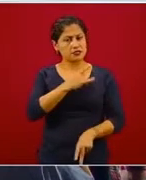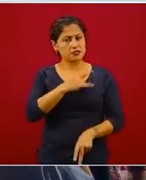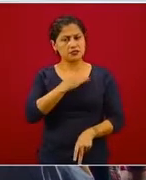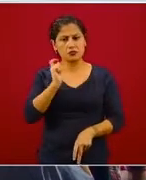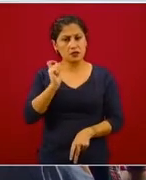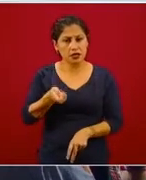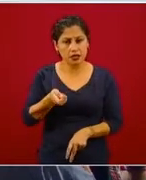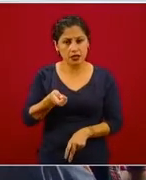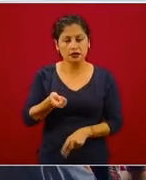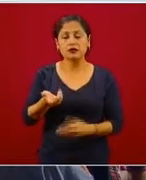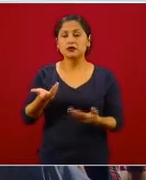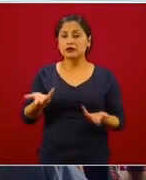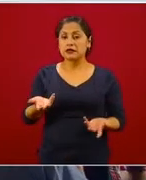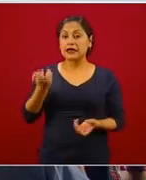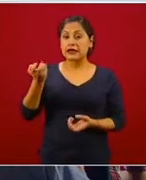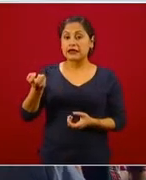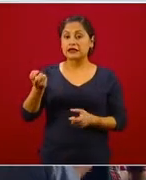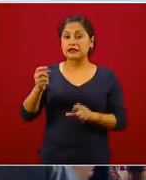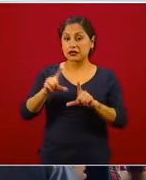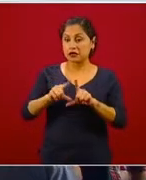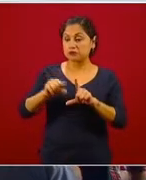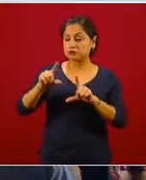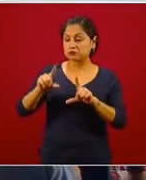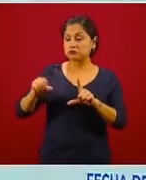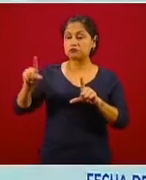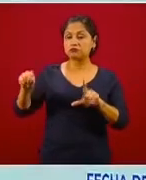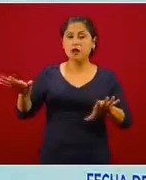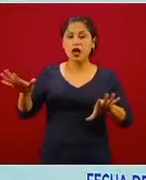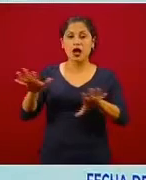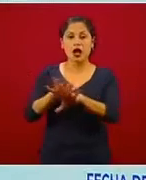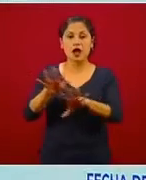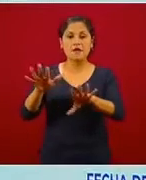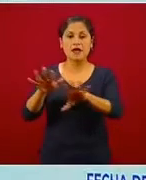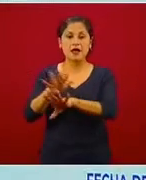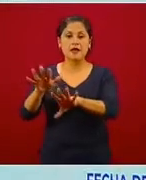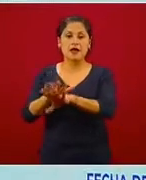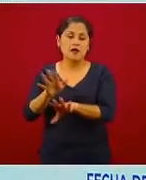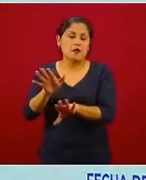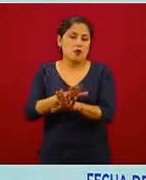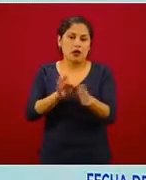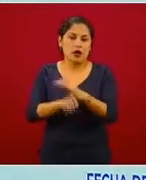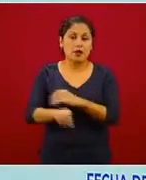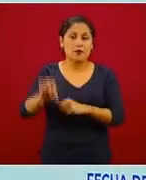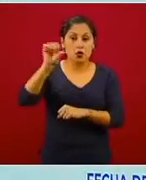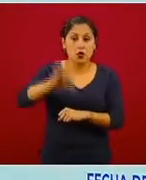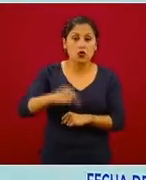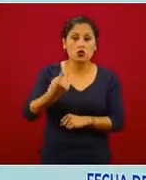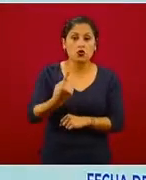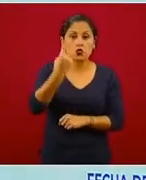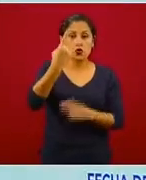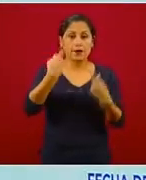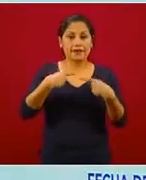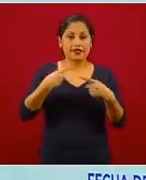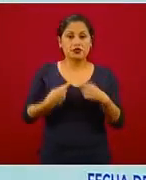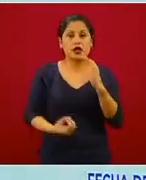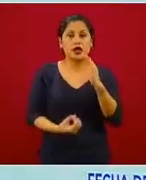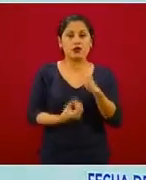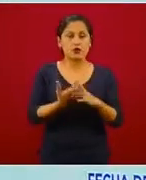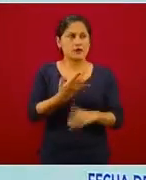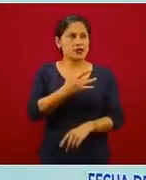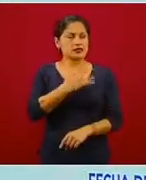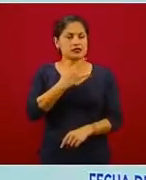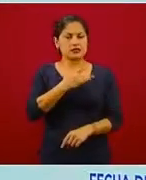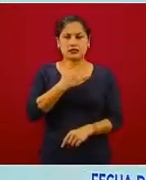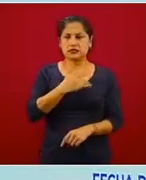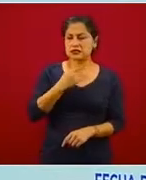when we're taking a look at a graph like this that shows the onset of symptoms, that this graph is going to constantly change. If